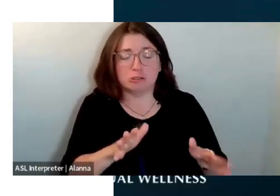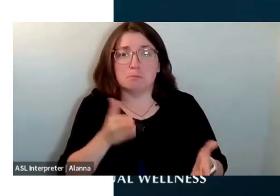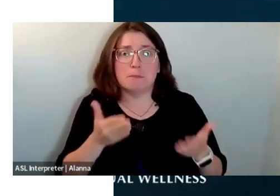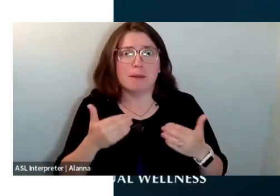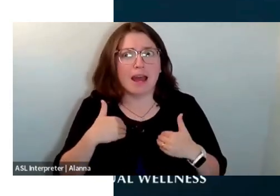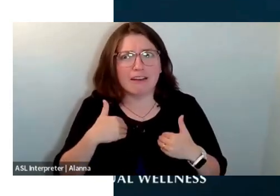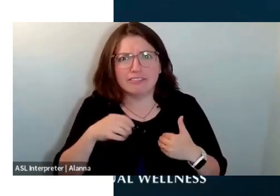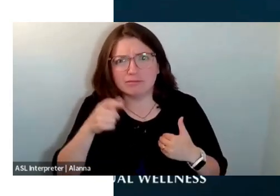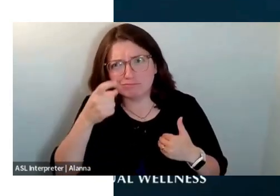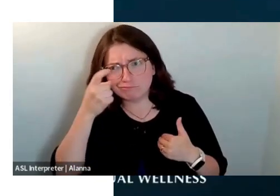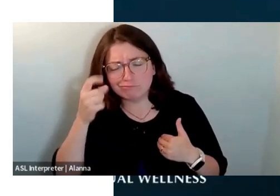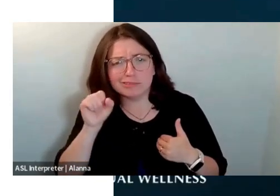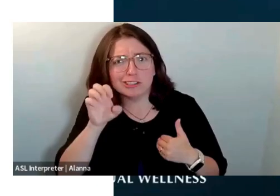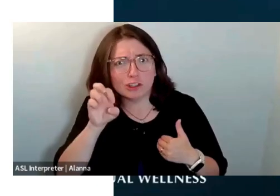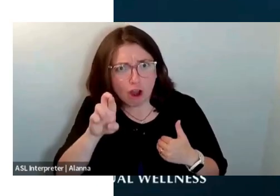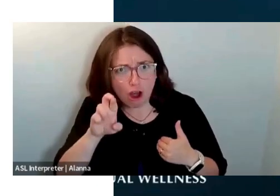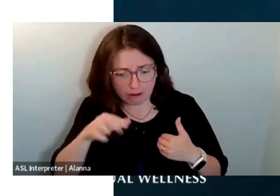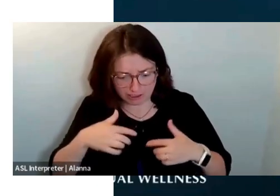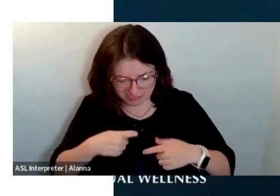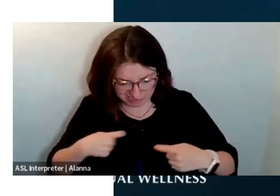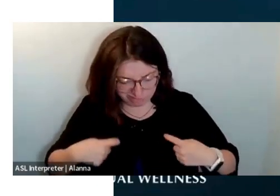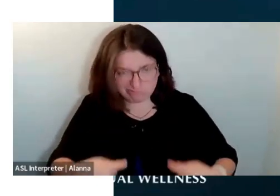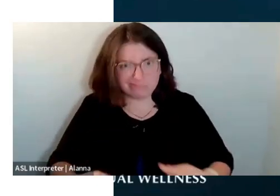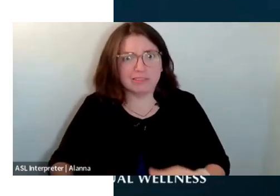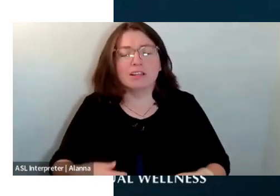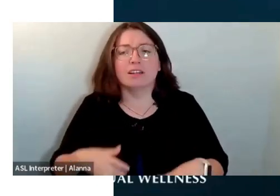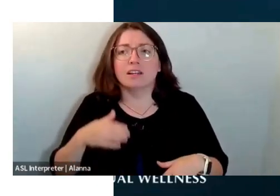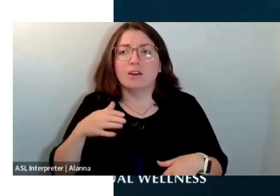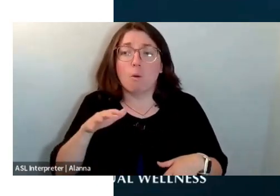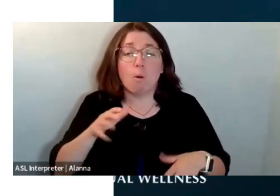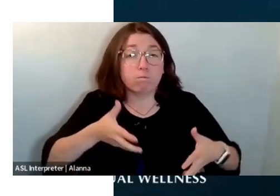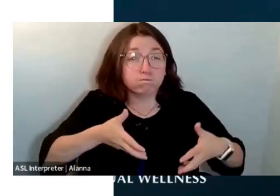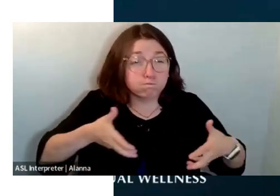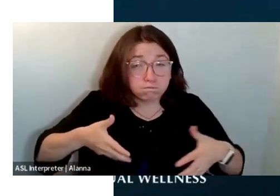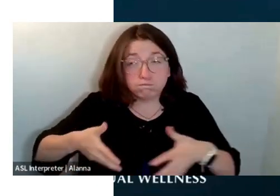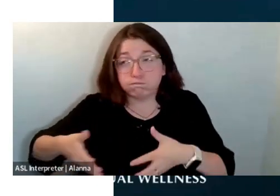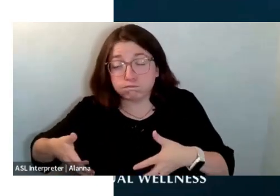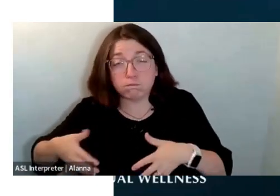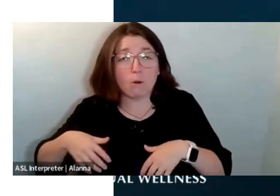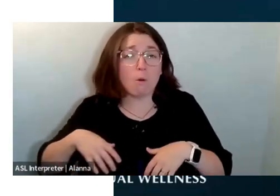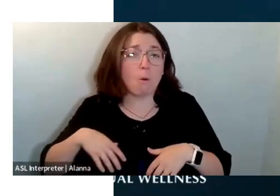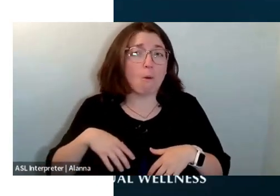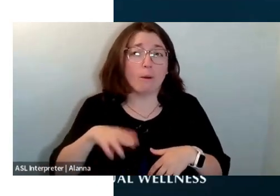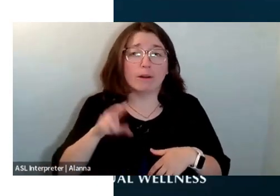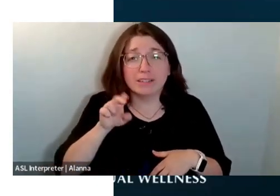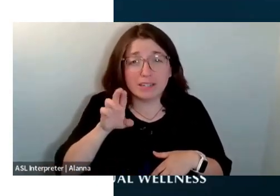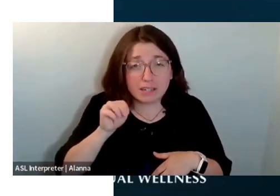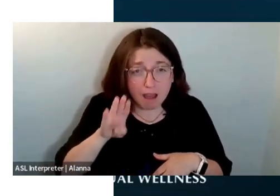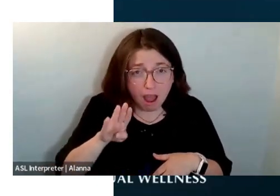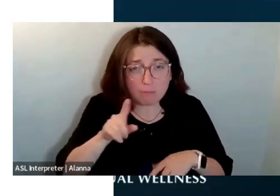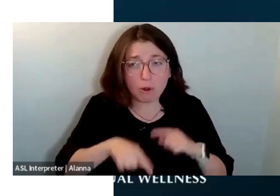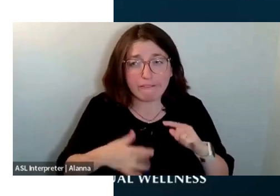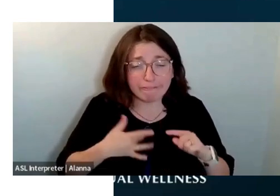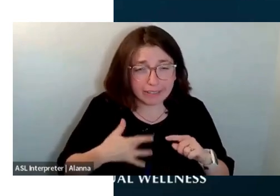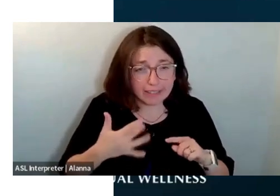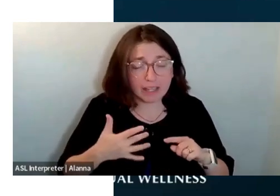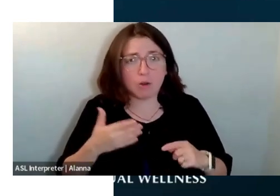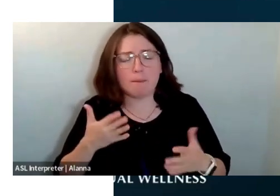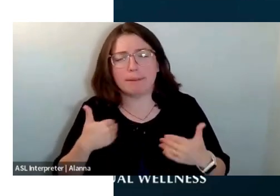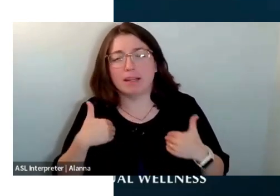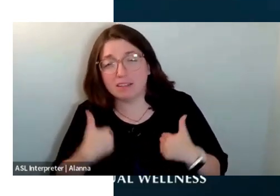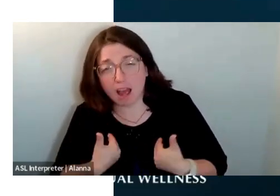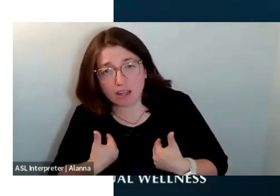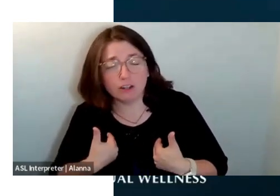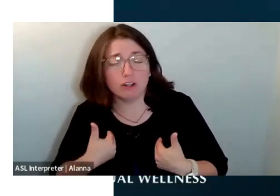weight shifts, hair loss, lymphedema, numbness, fatigue, pain, the sudden onset